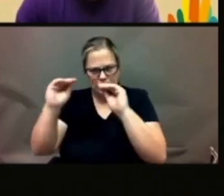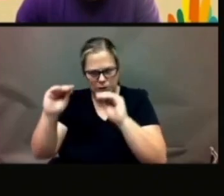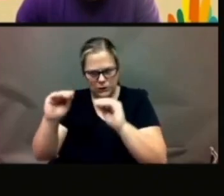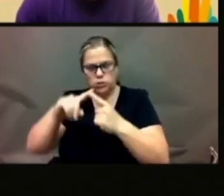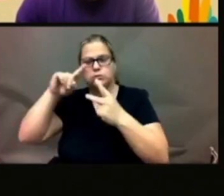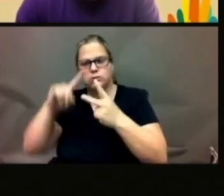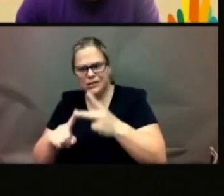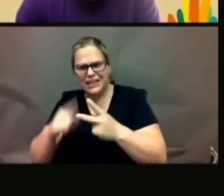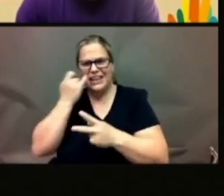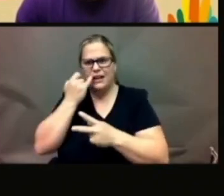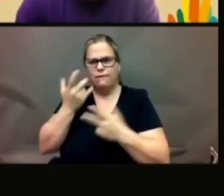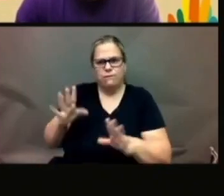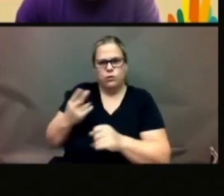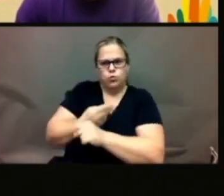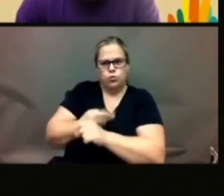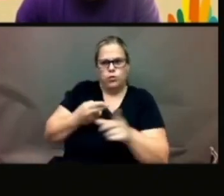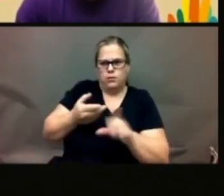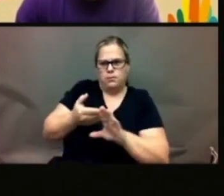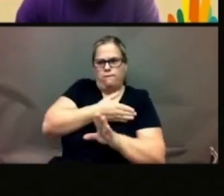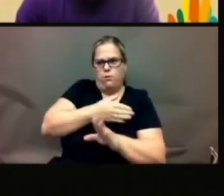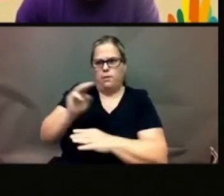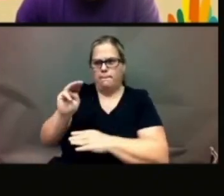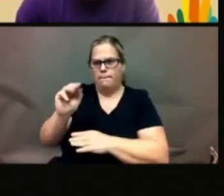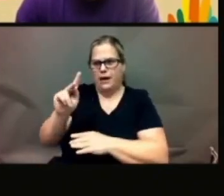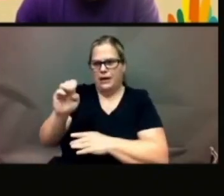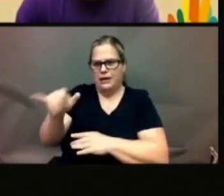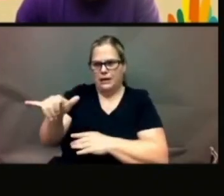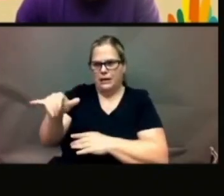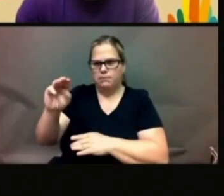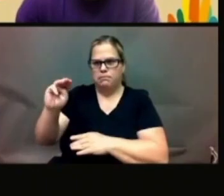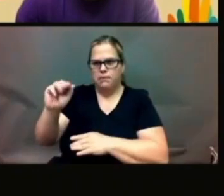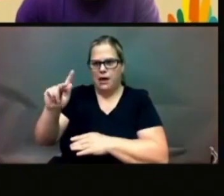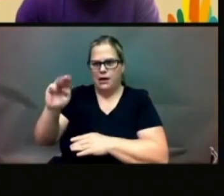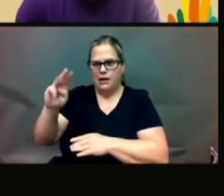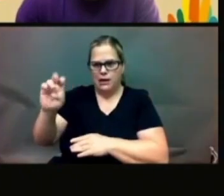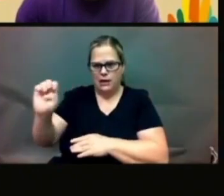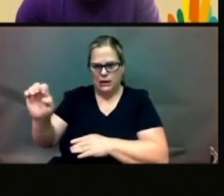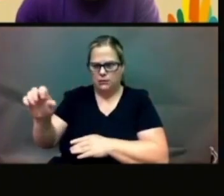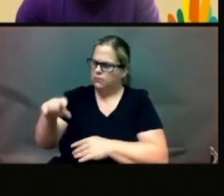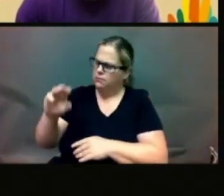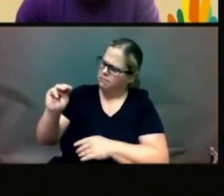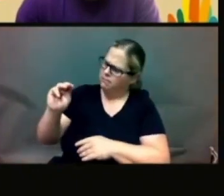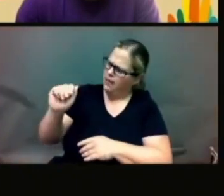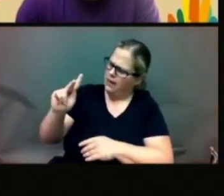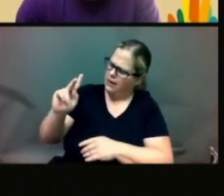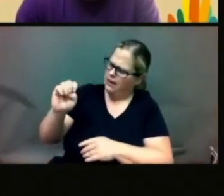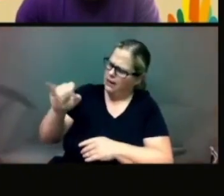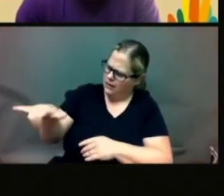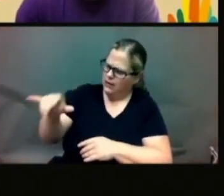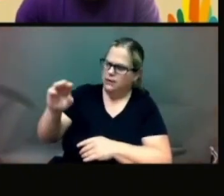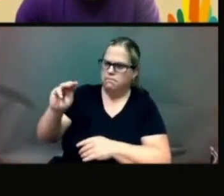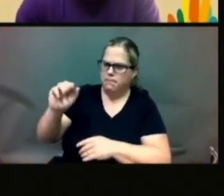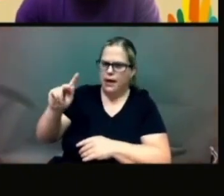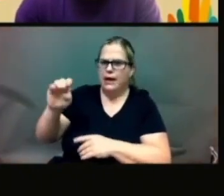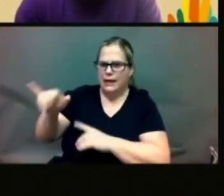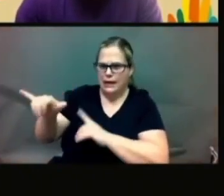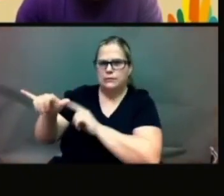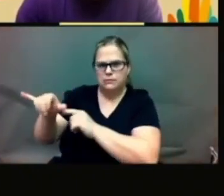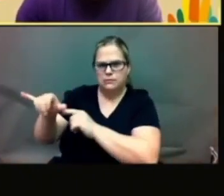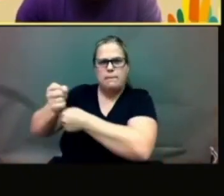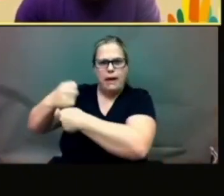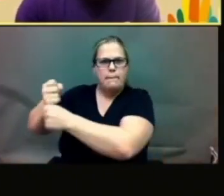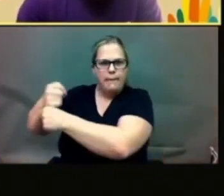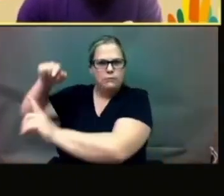many people have not used Makey Makey, because that will be important for us, right, Eric?